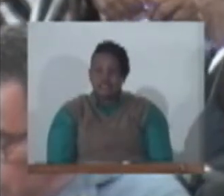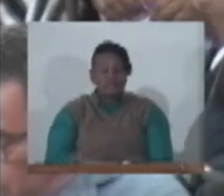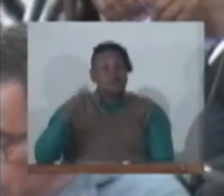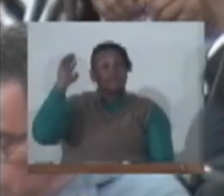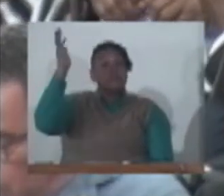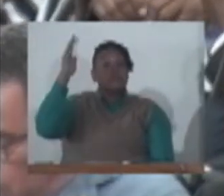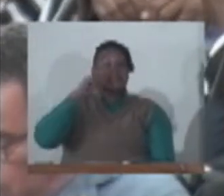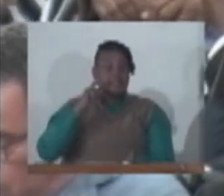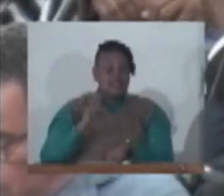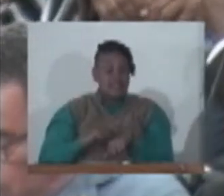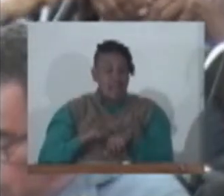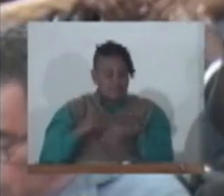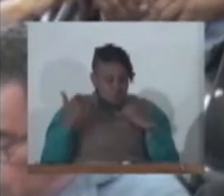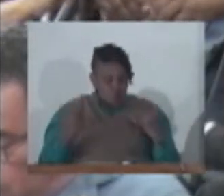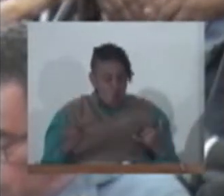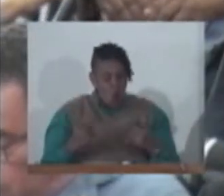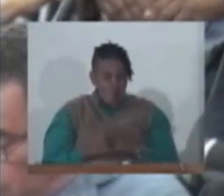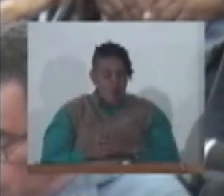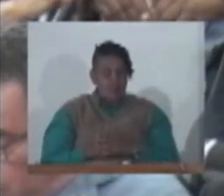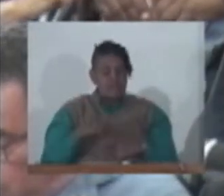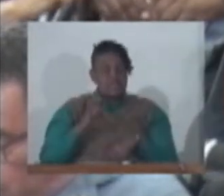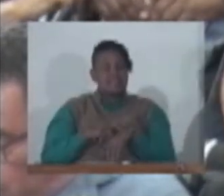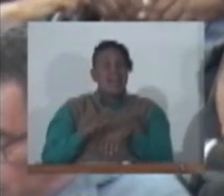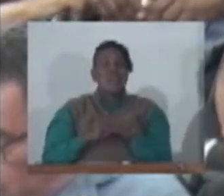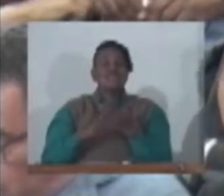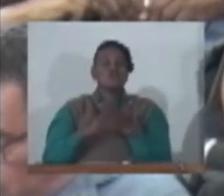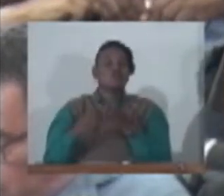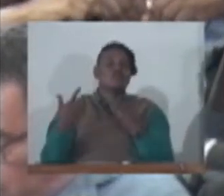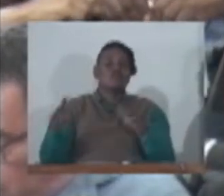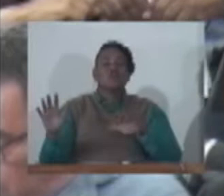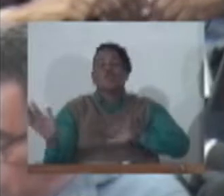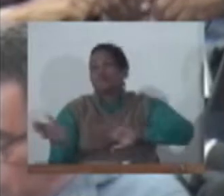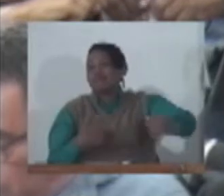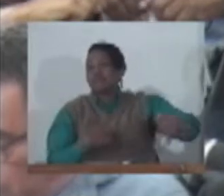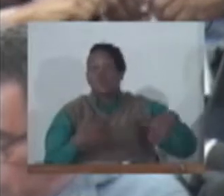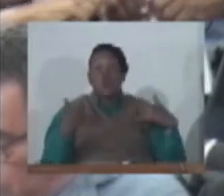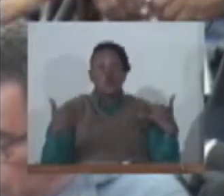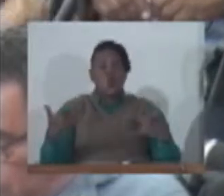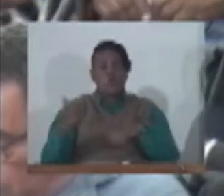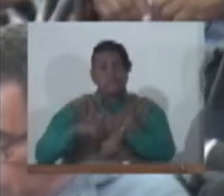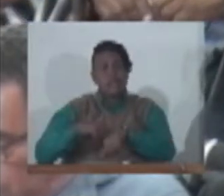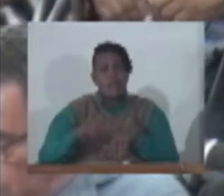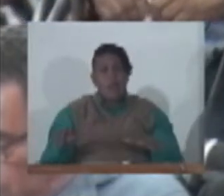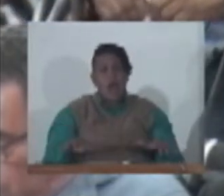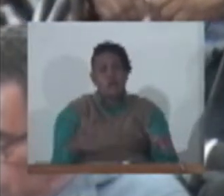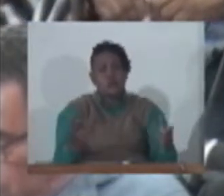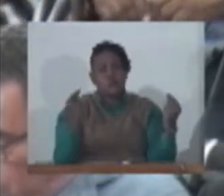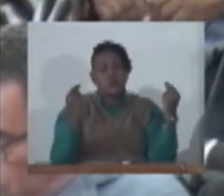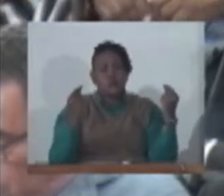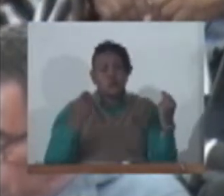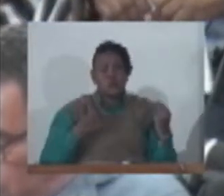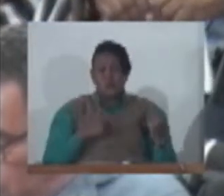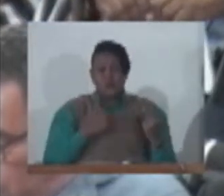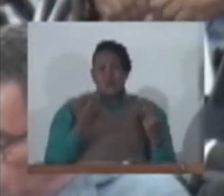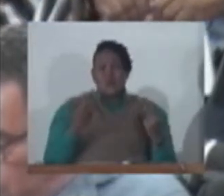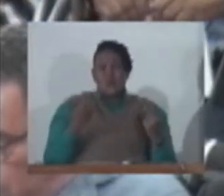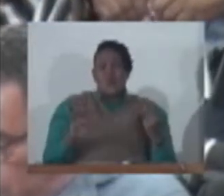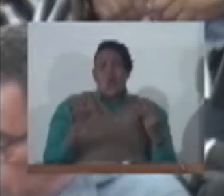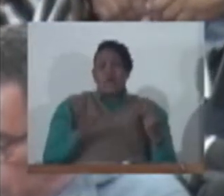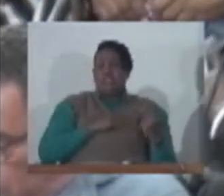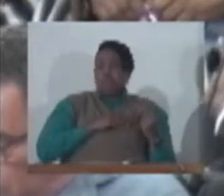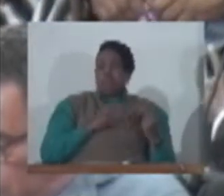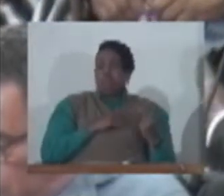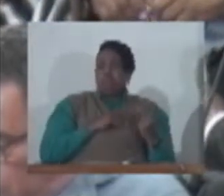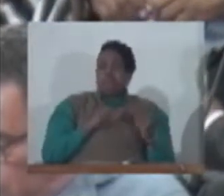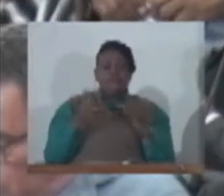Speaker, the time is now. The time for discussion is over. Now the time for action. We will no longer tolerate violence